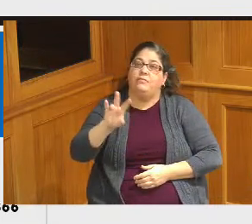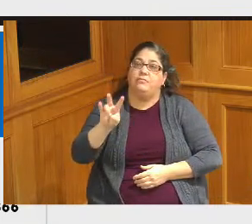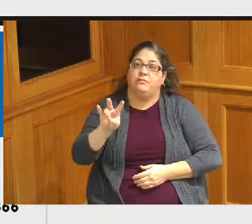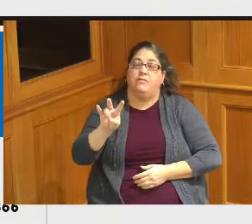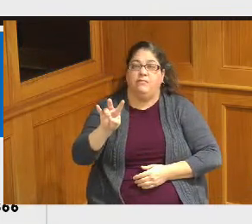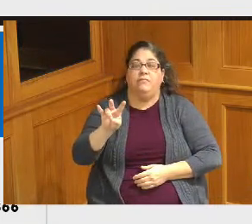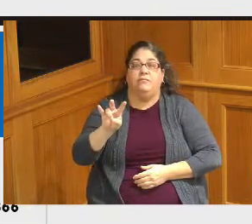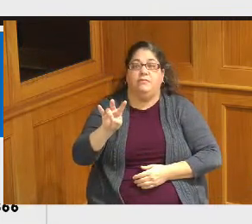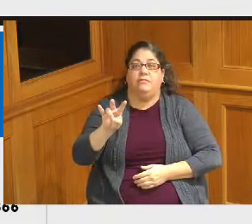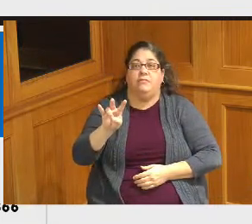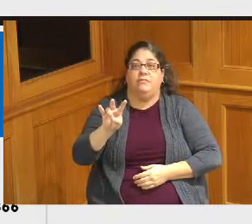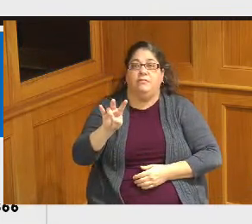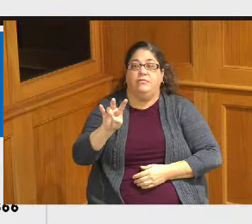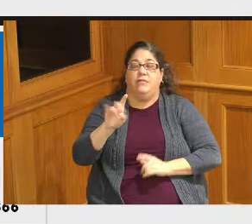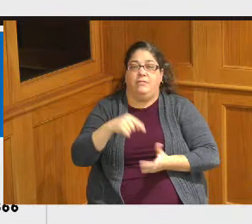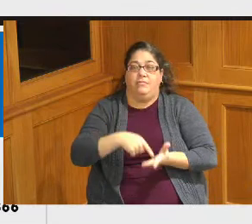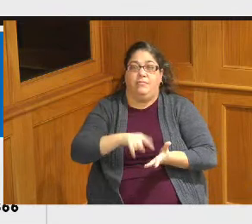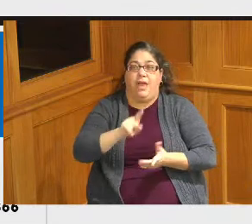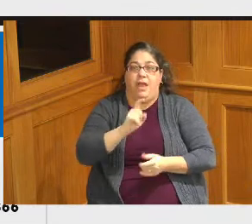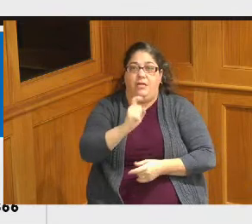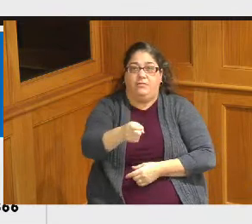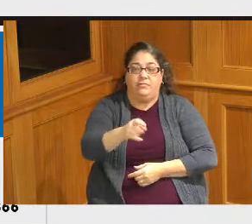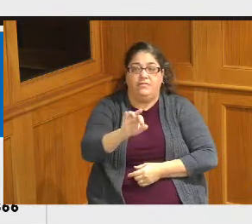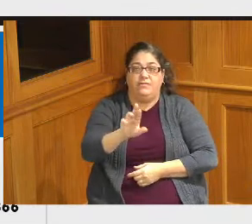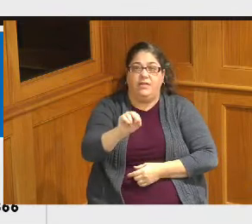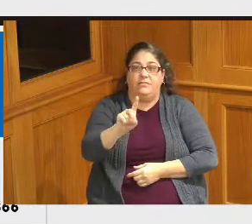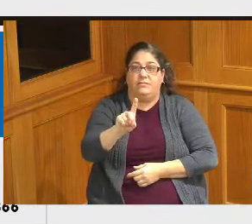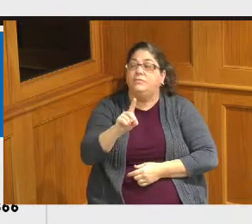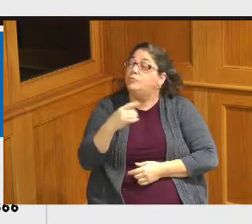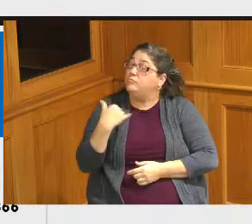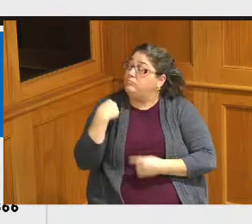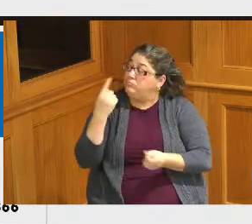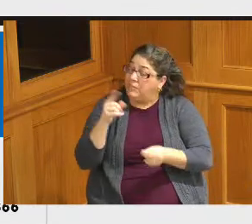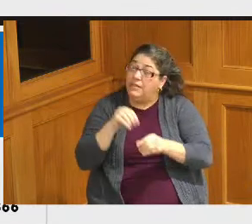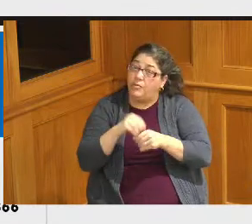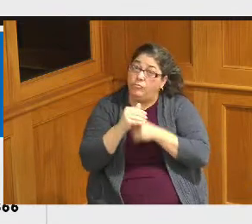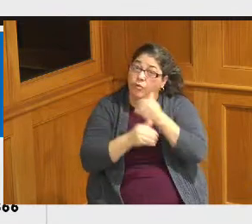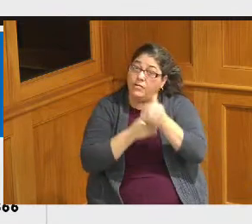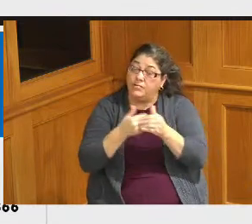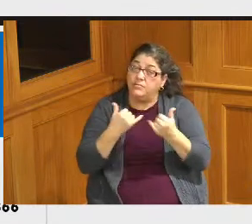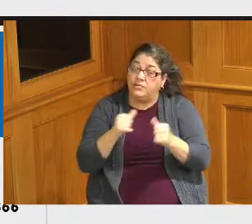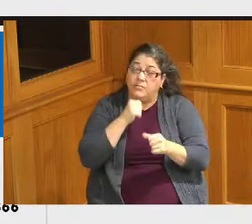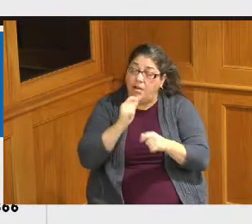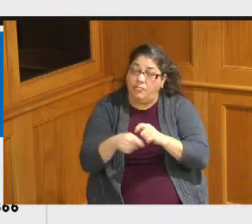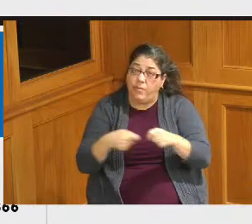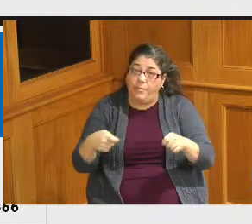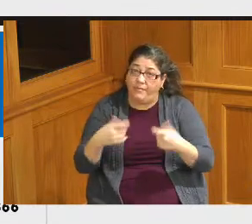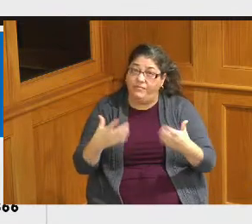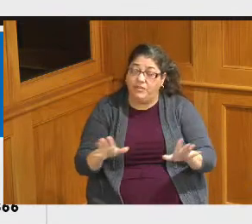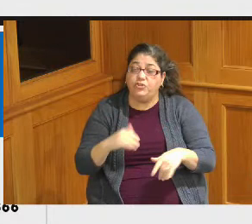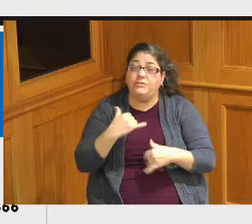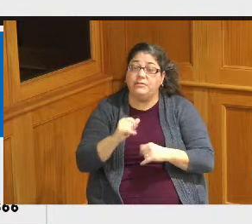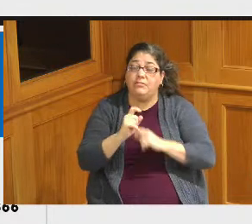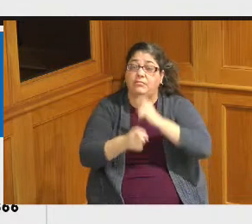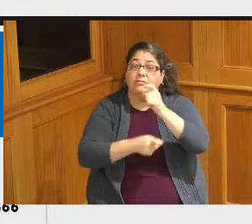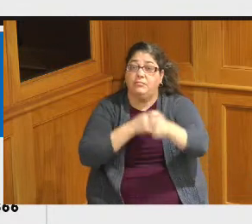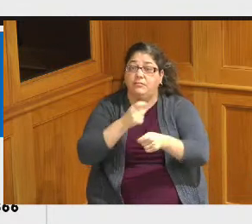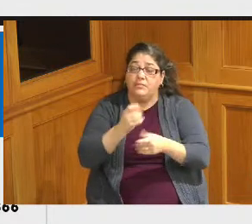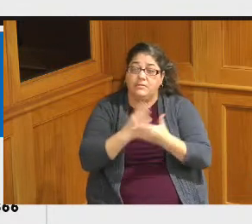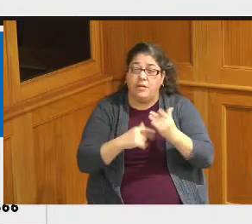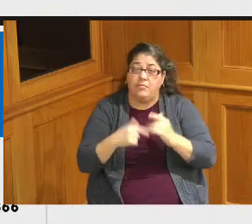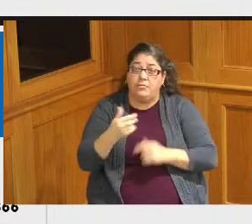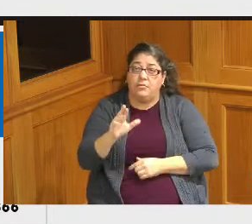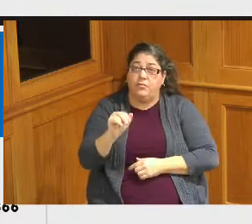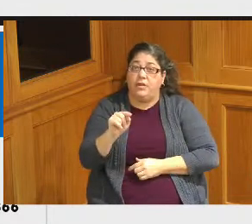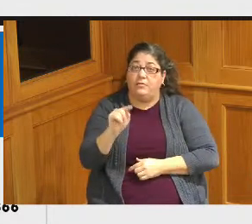397 funded so far. So we're still in process. Still funding some of those grants,